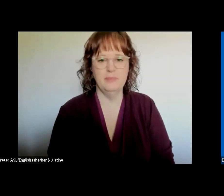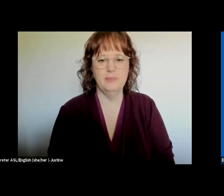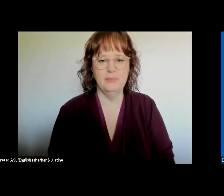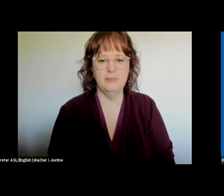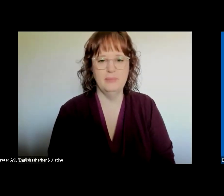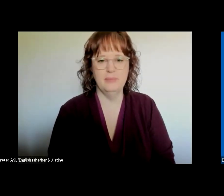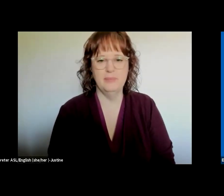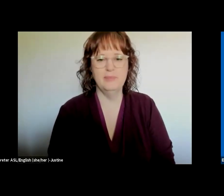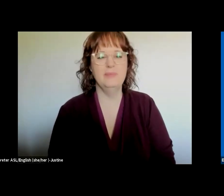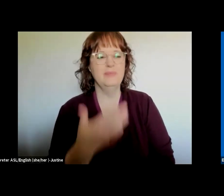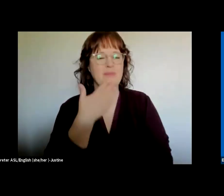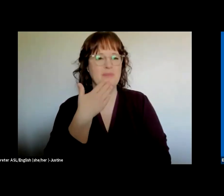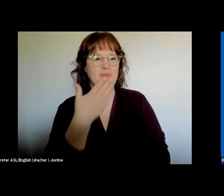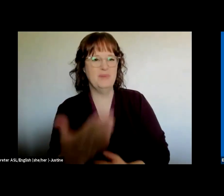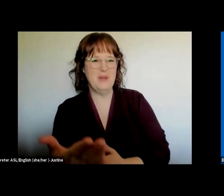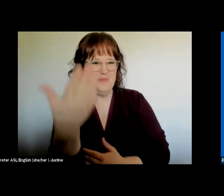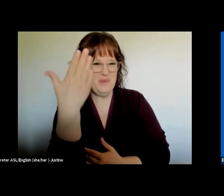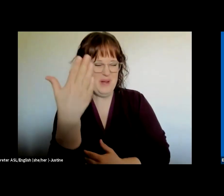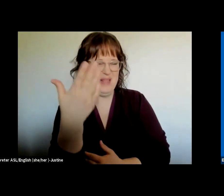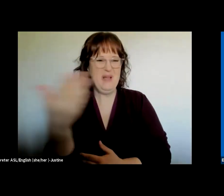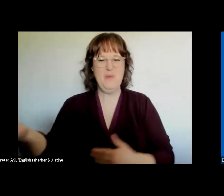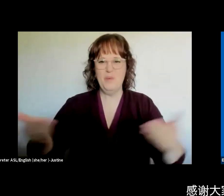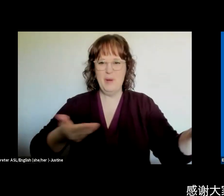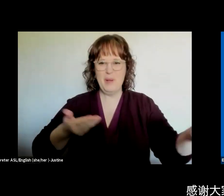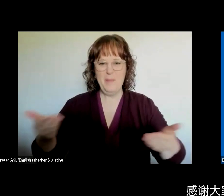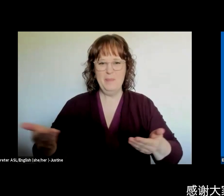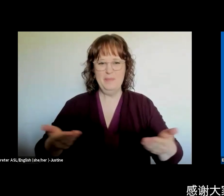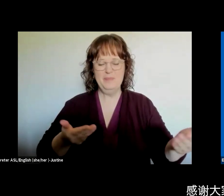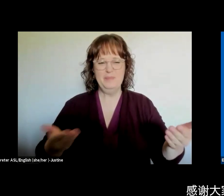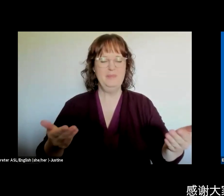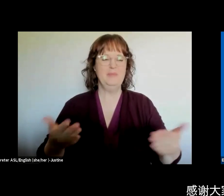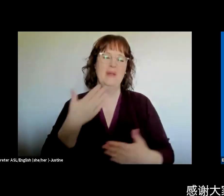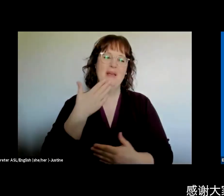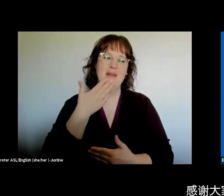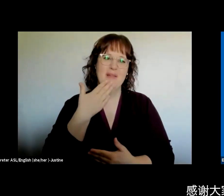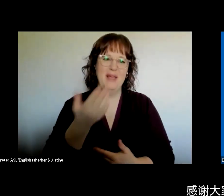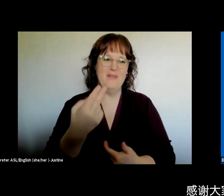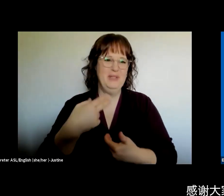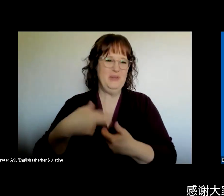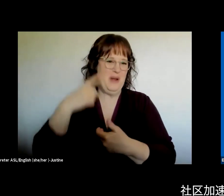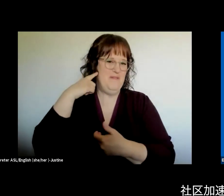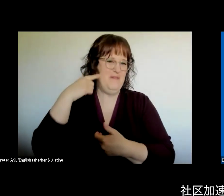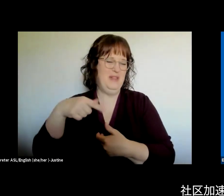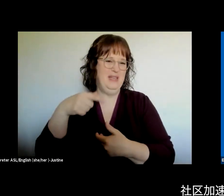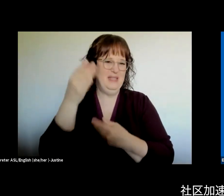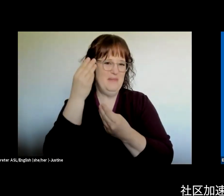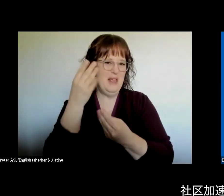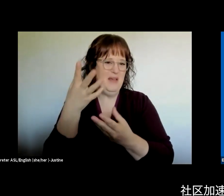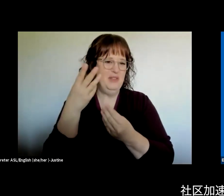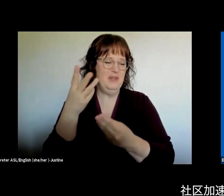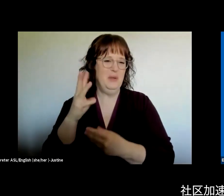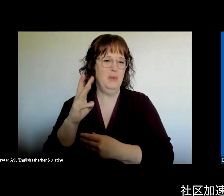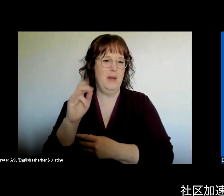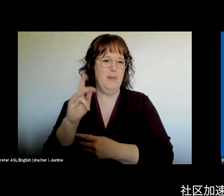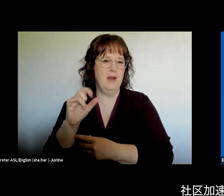Good morning, everybody, and welcome. Thank you for joining us for our informational webinar on Year 3 of